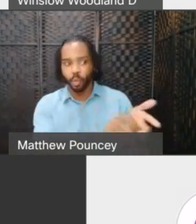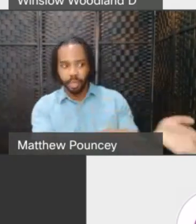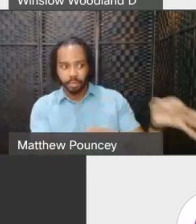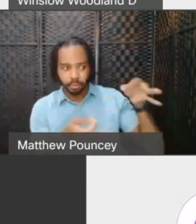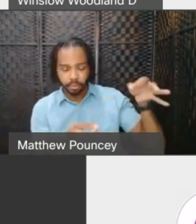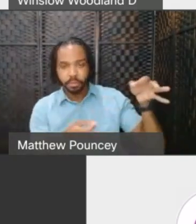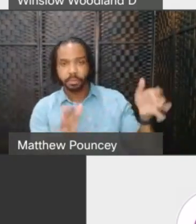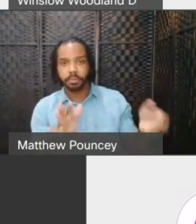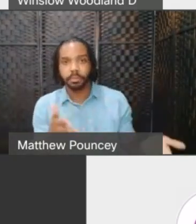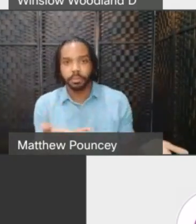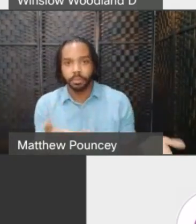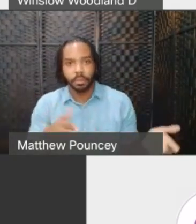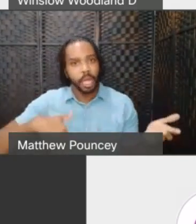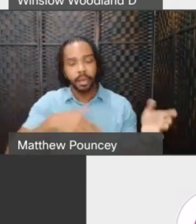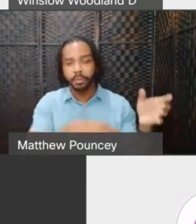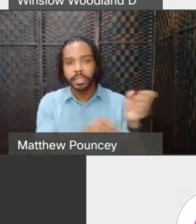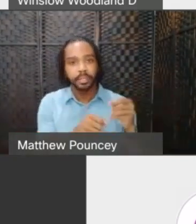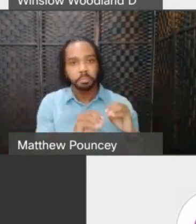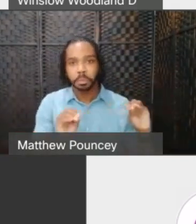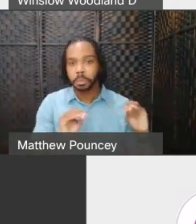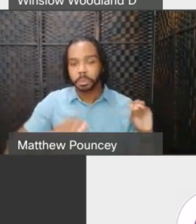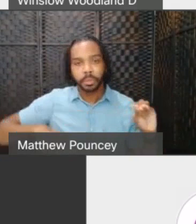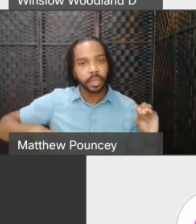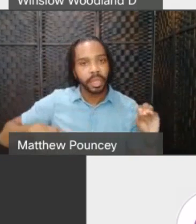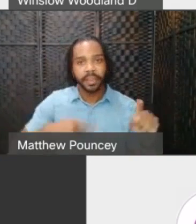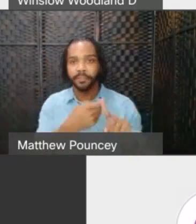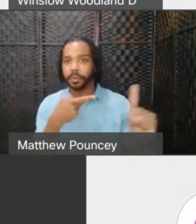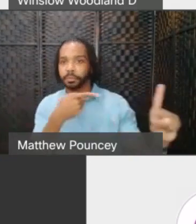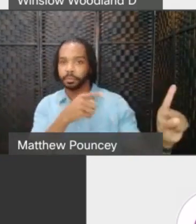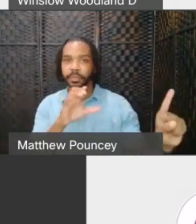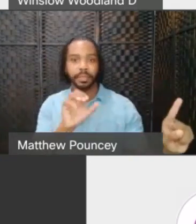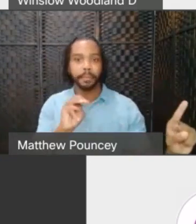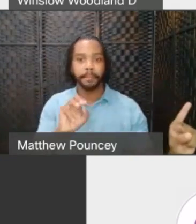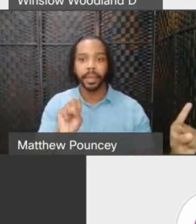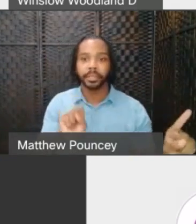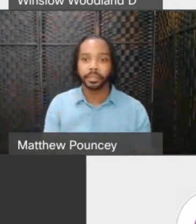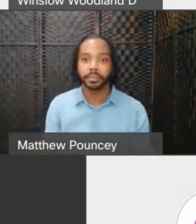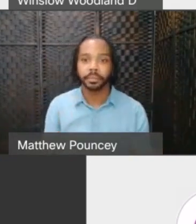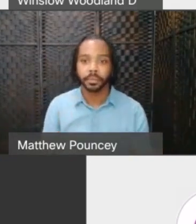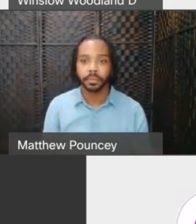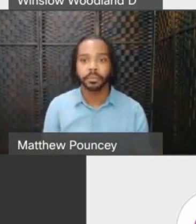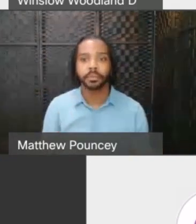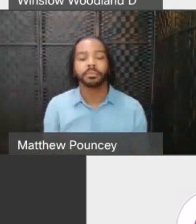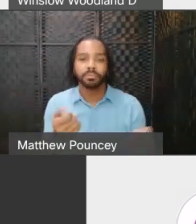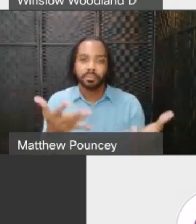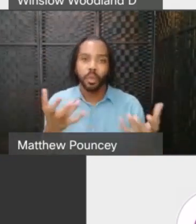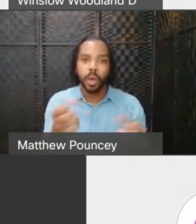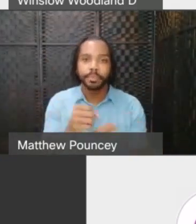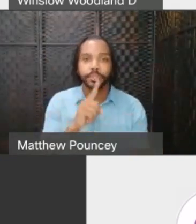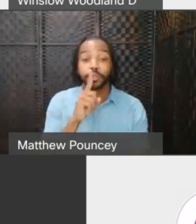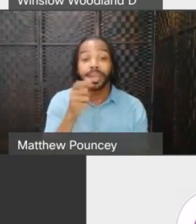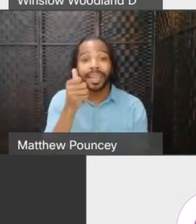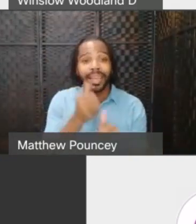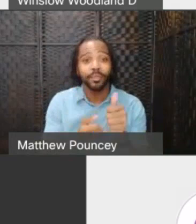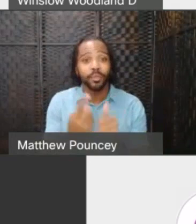yet received anything in writing from CMS. So we want to make sure that everyone does not